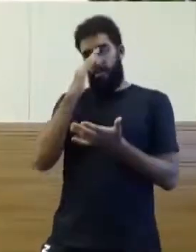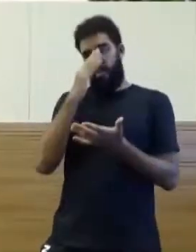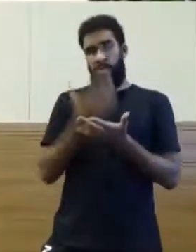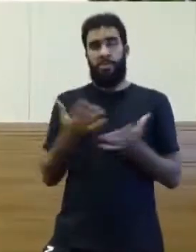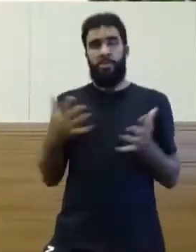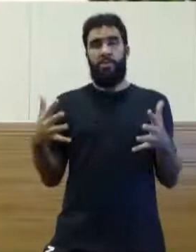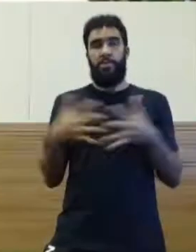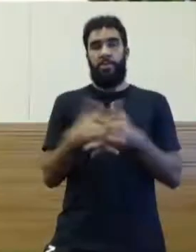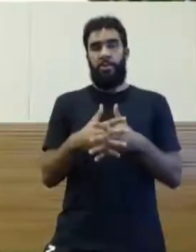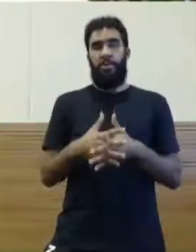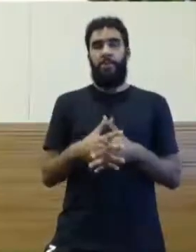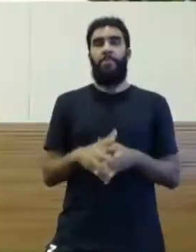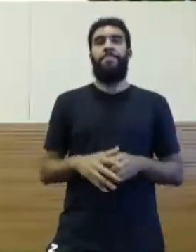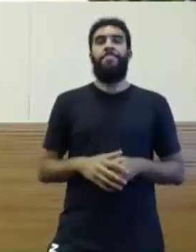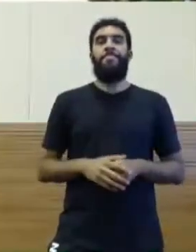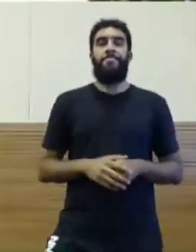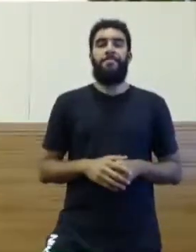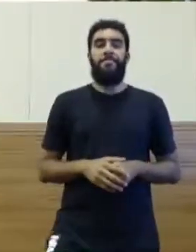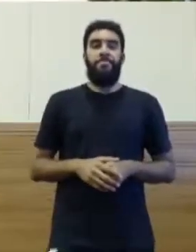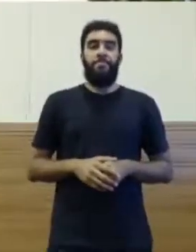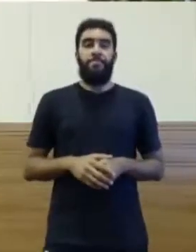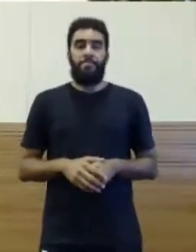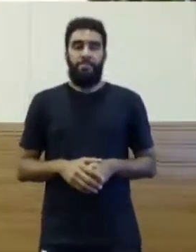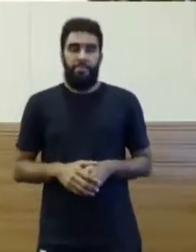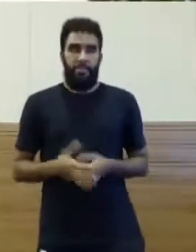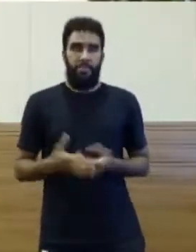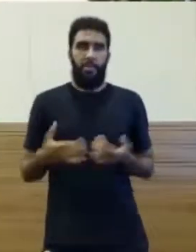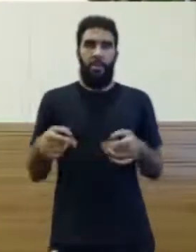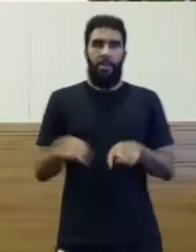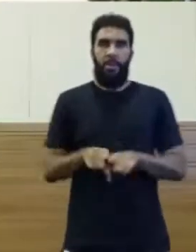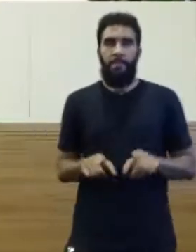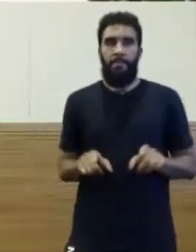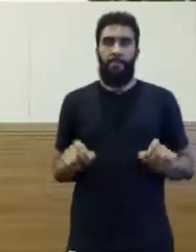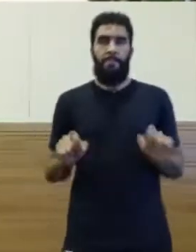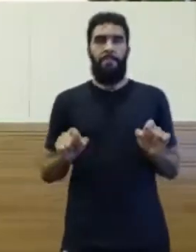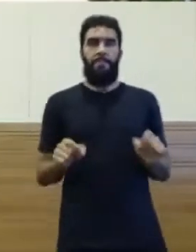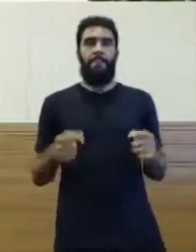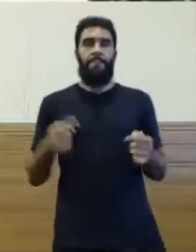And I think it's a little bit complex.